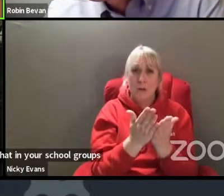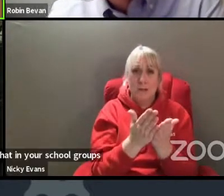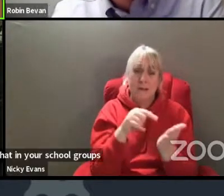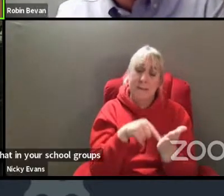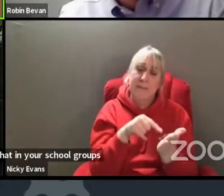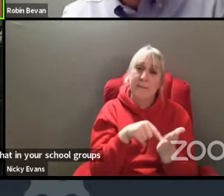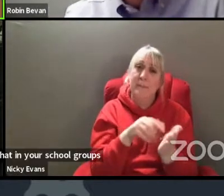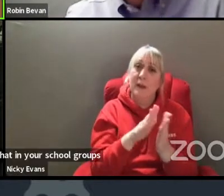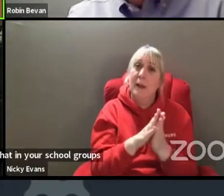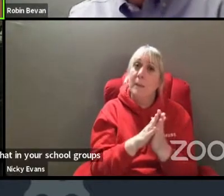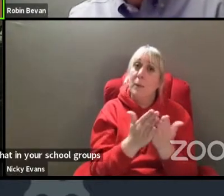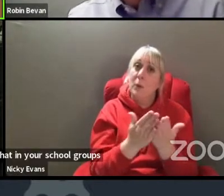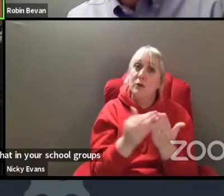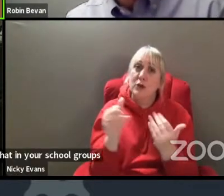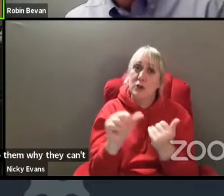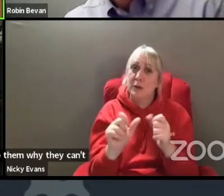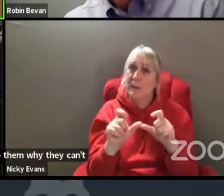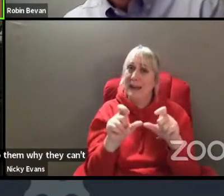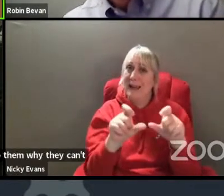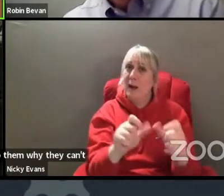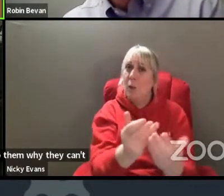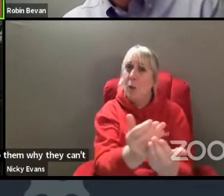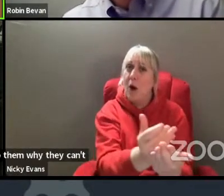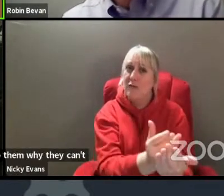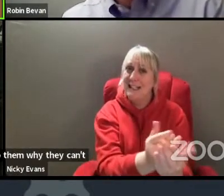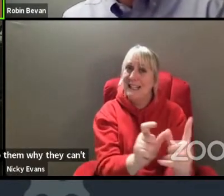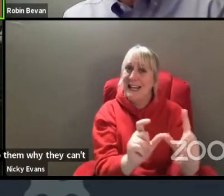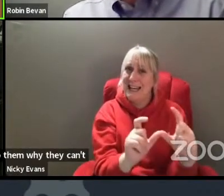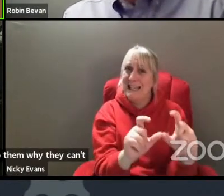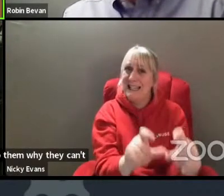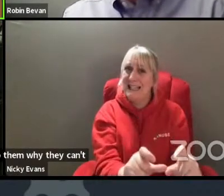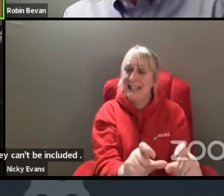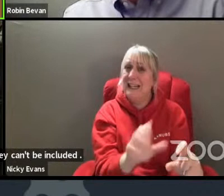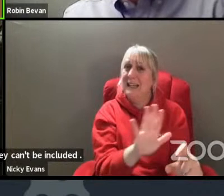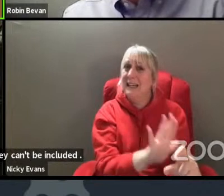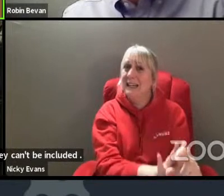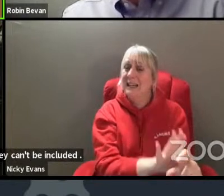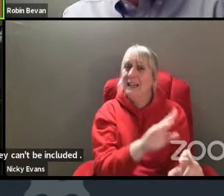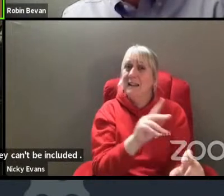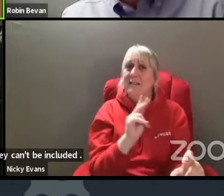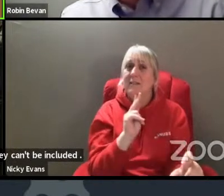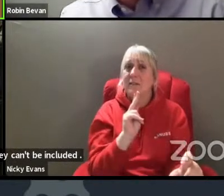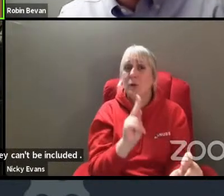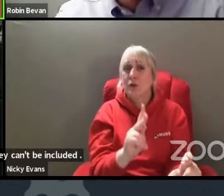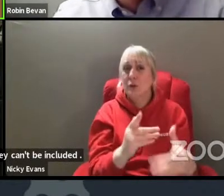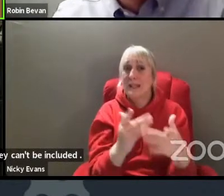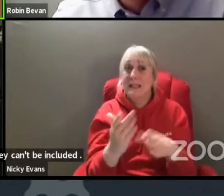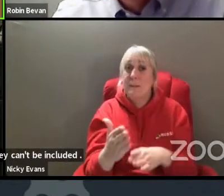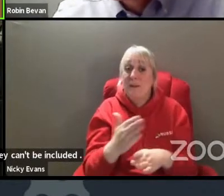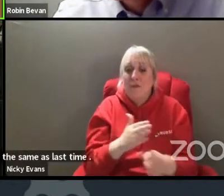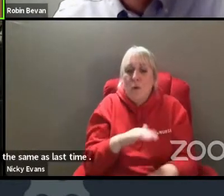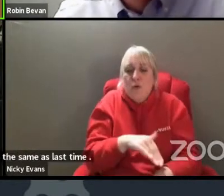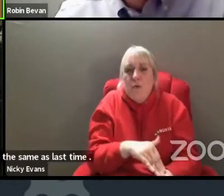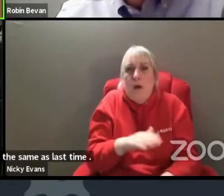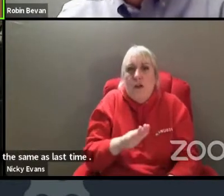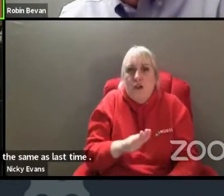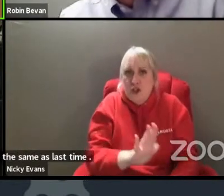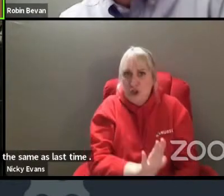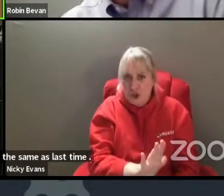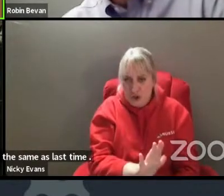be quarantined. I've forgotten how long it was. Was it 2 days that they should be quarantined for before you touch them? And